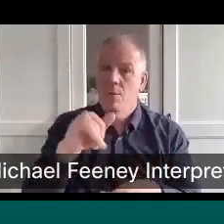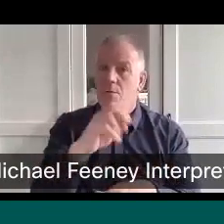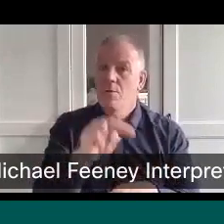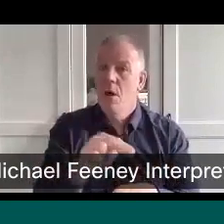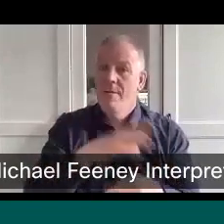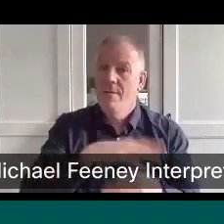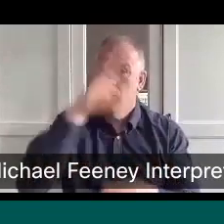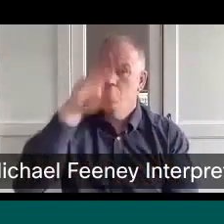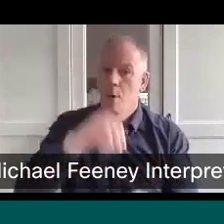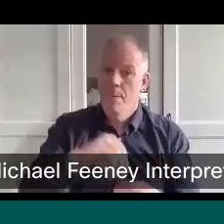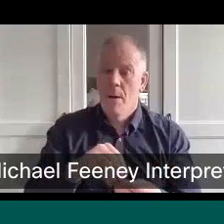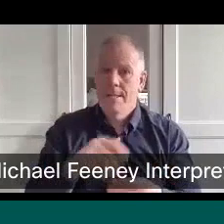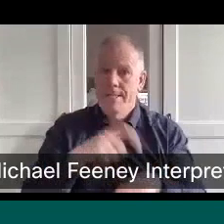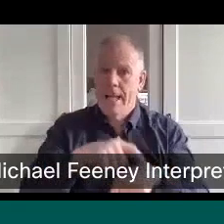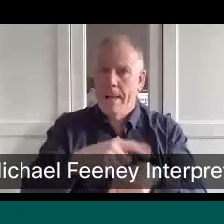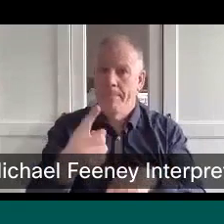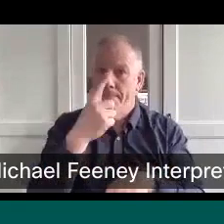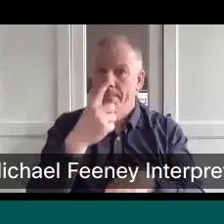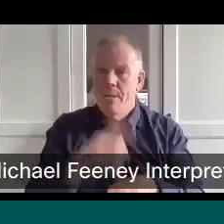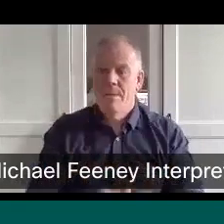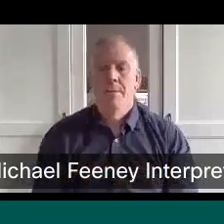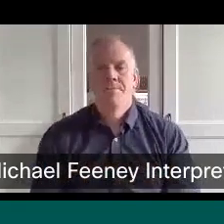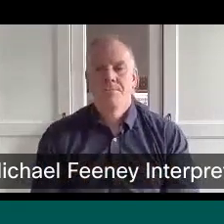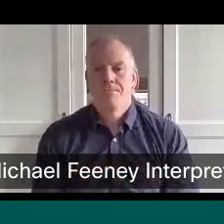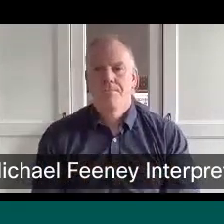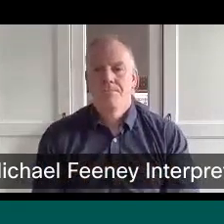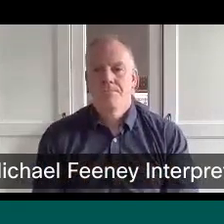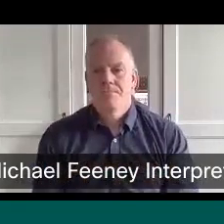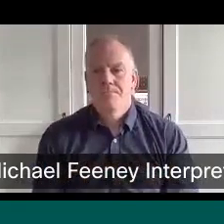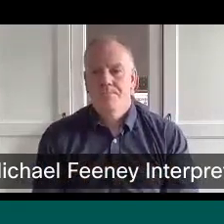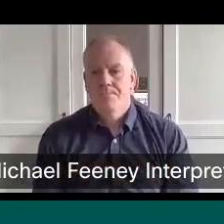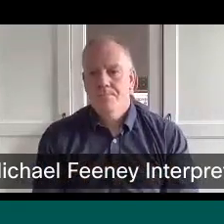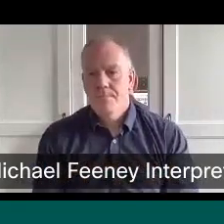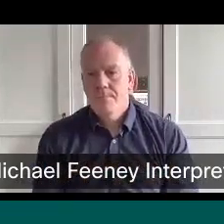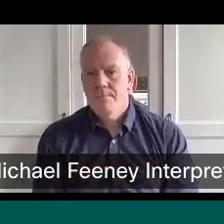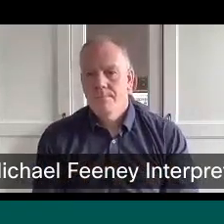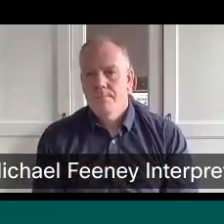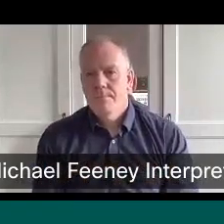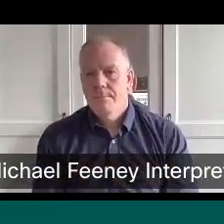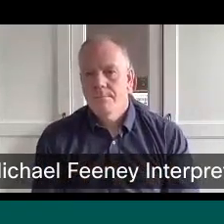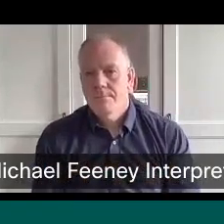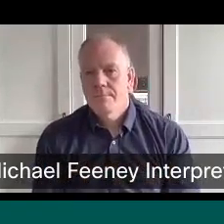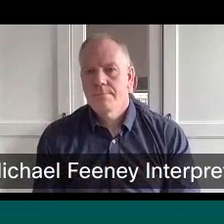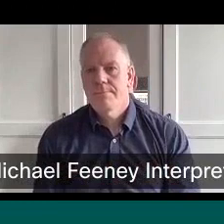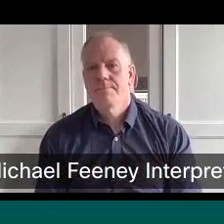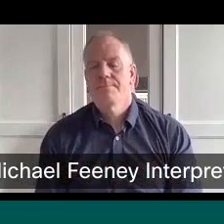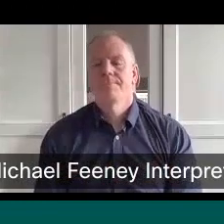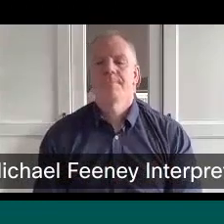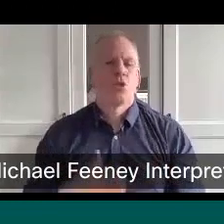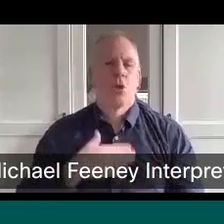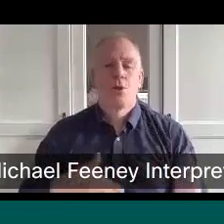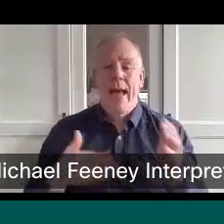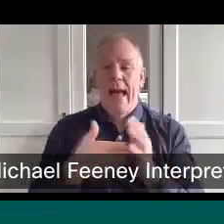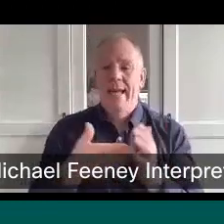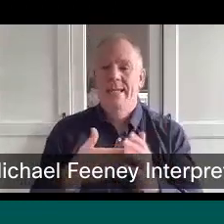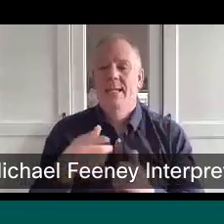final sum up, because we're coming close to the time. I'm happy to come in here, Lorraine, and you maybe want to add to it.